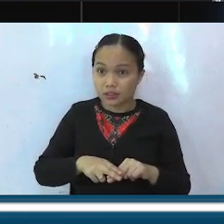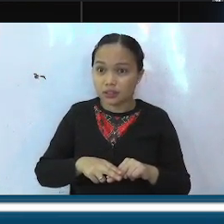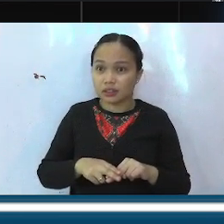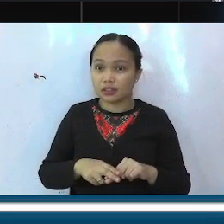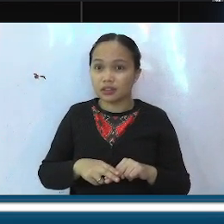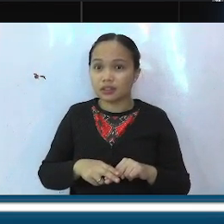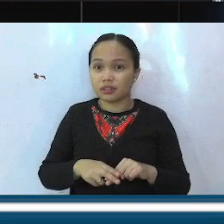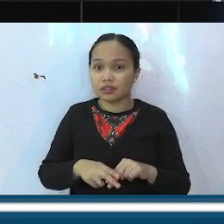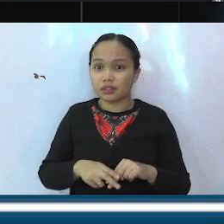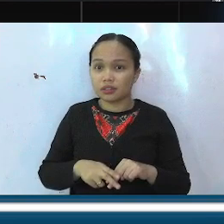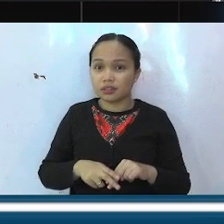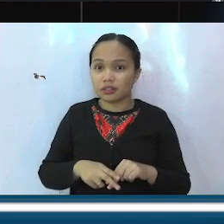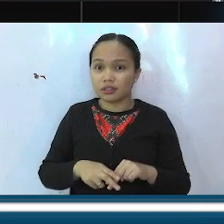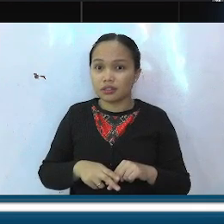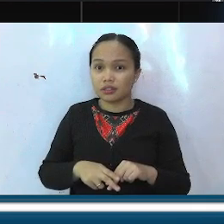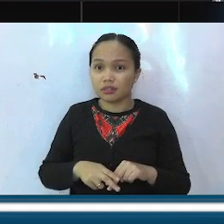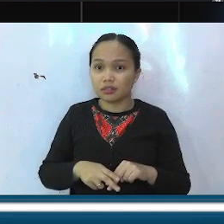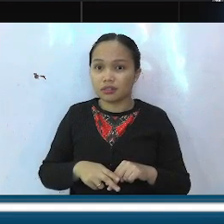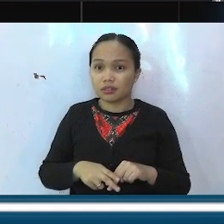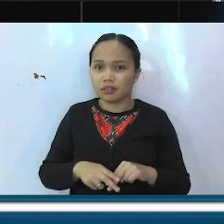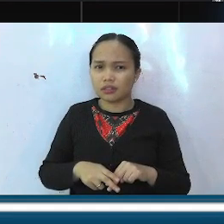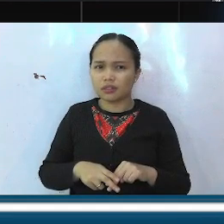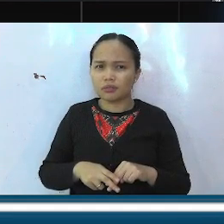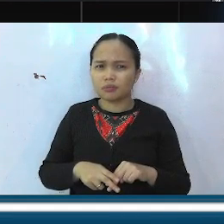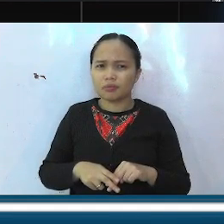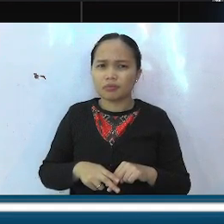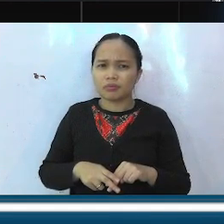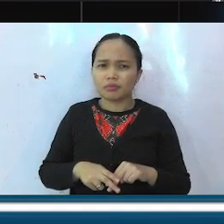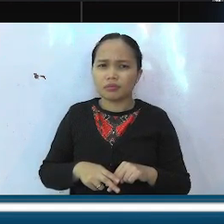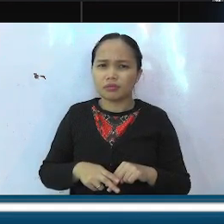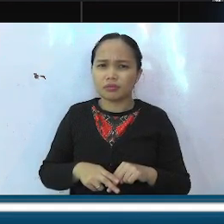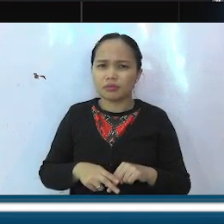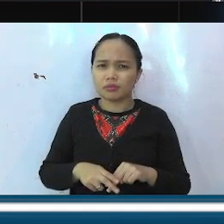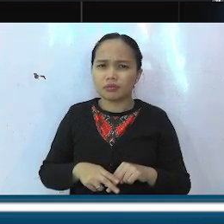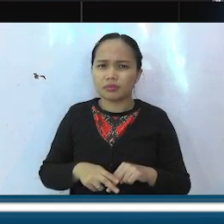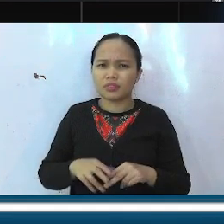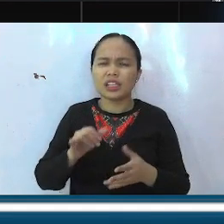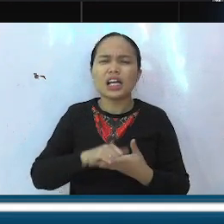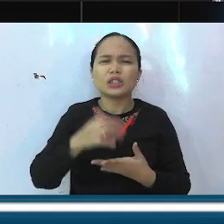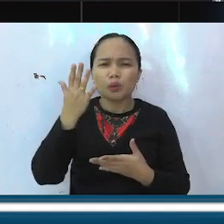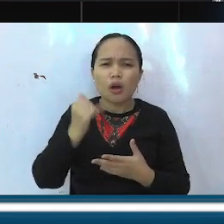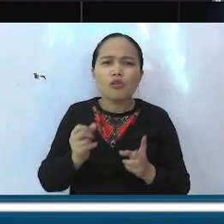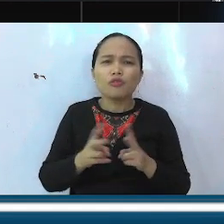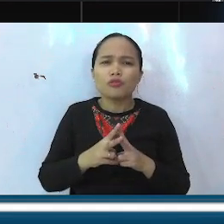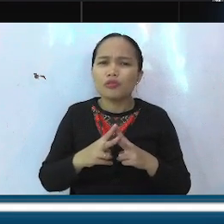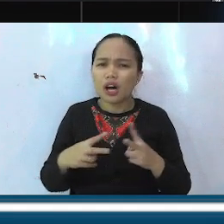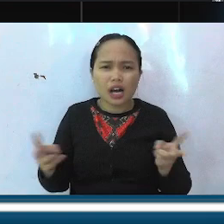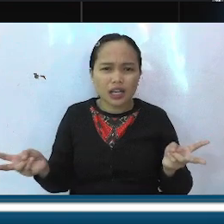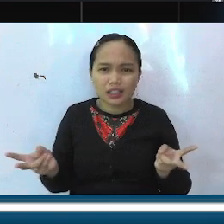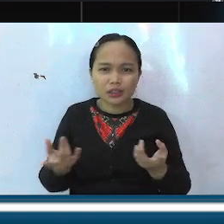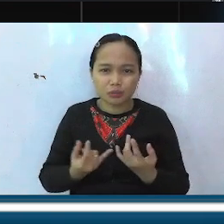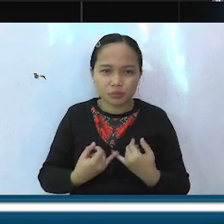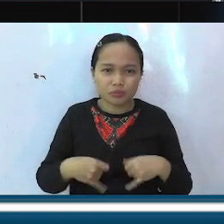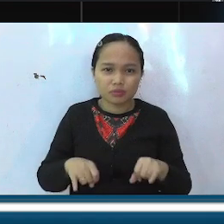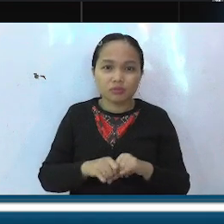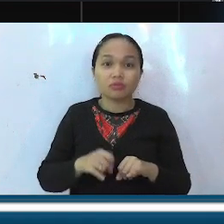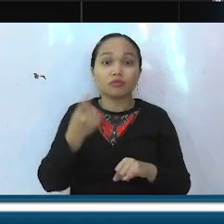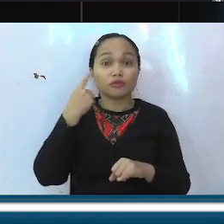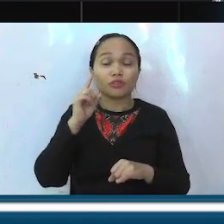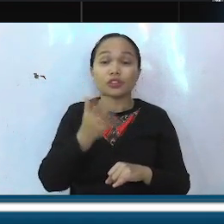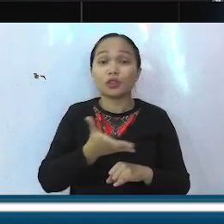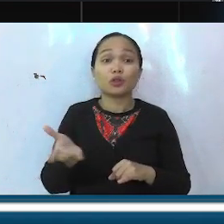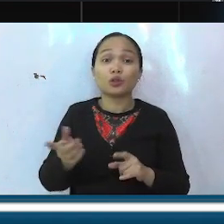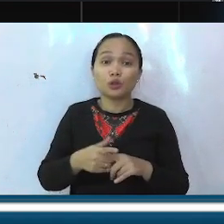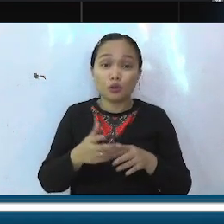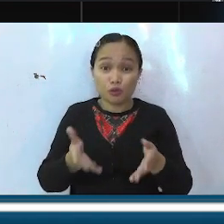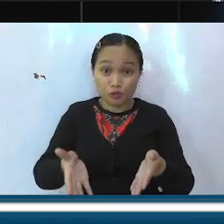that's good. Yeah, Pastor yeah, Gill's good. Yeah, yes, sir. You know, that's why it's very important for you young people to pay attention